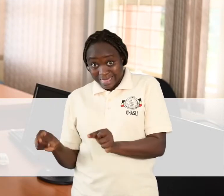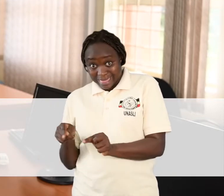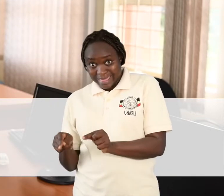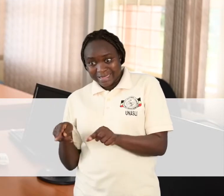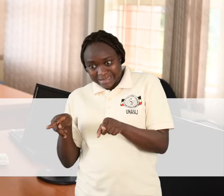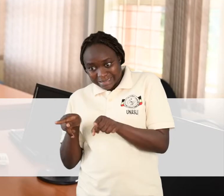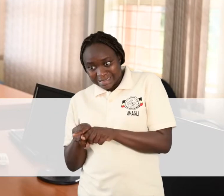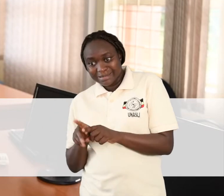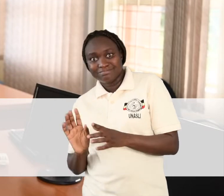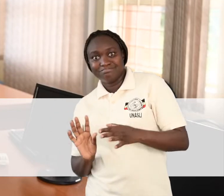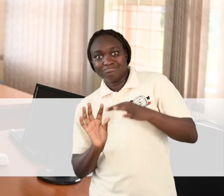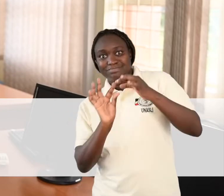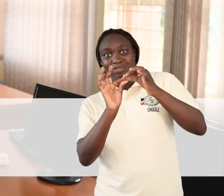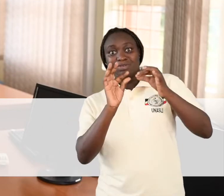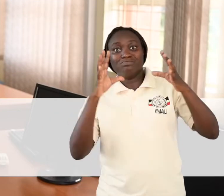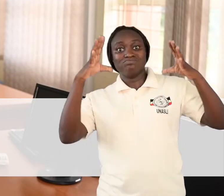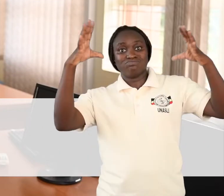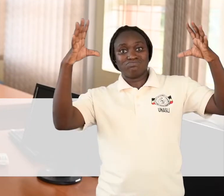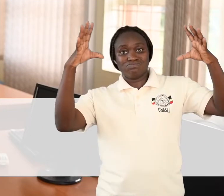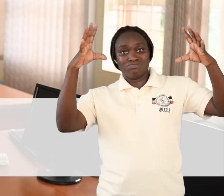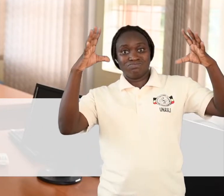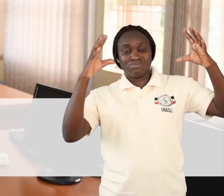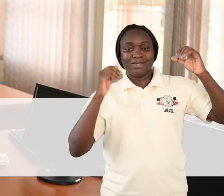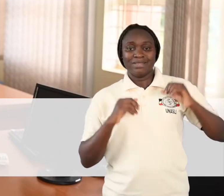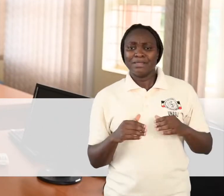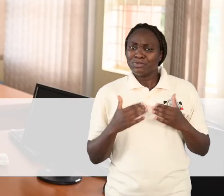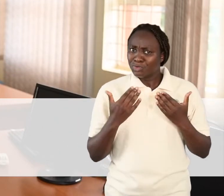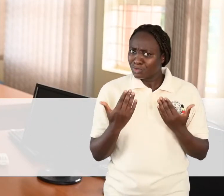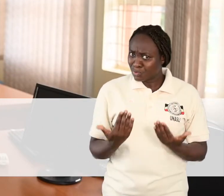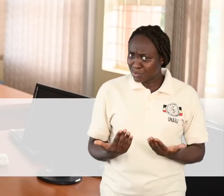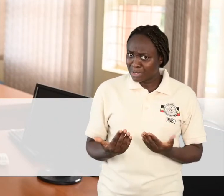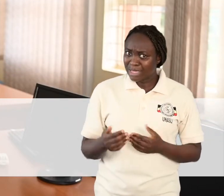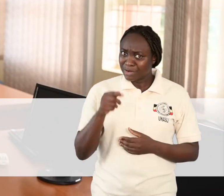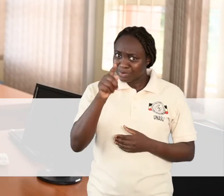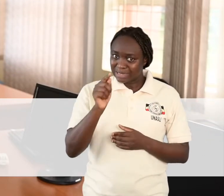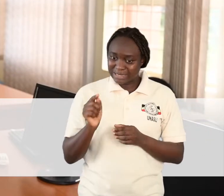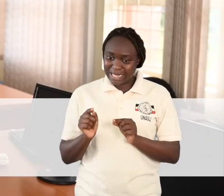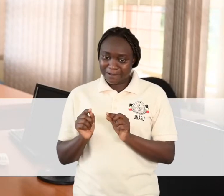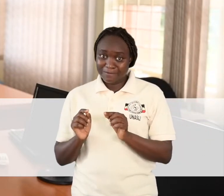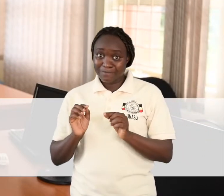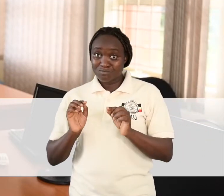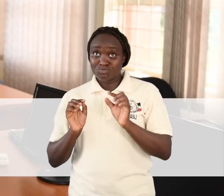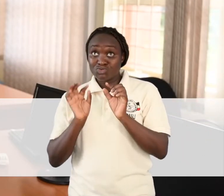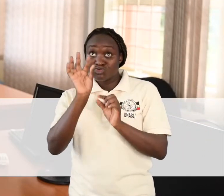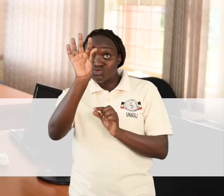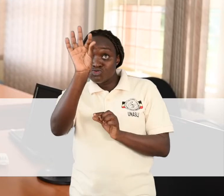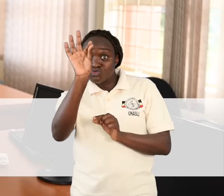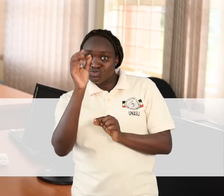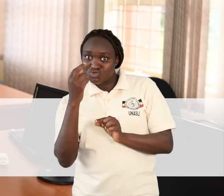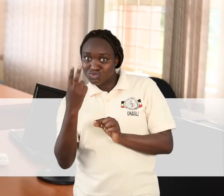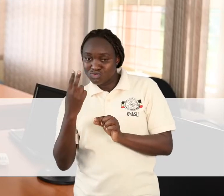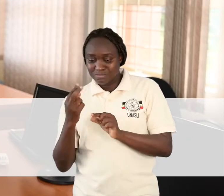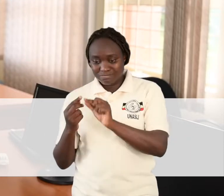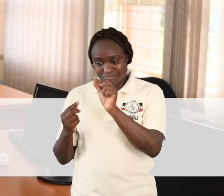set A. Therefore, you will draw the curly brackets, then put in